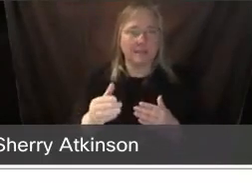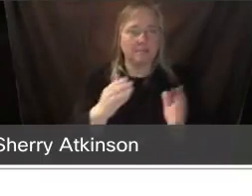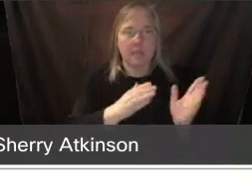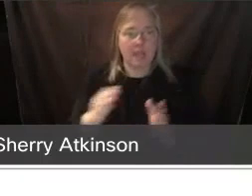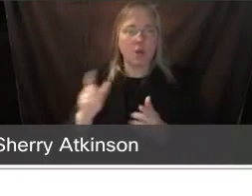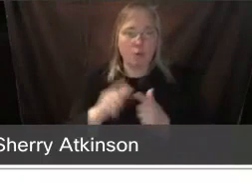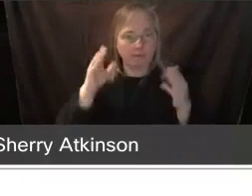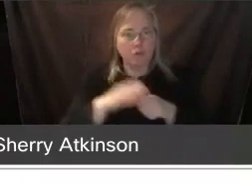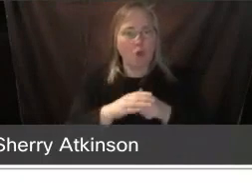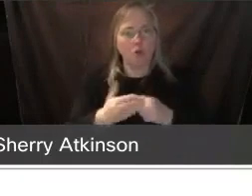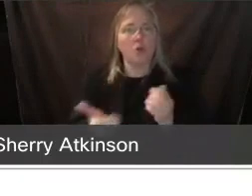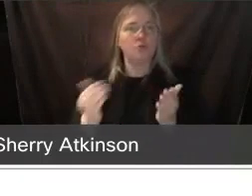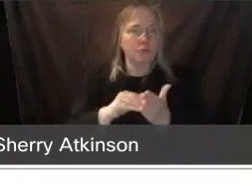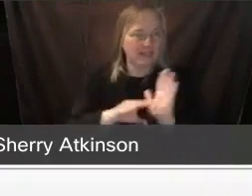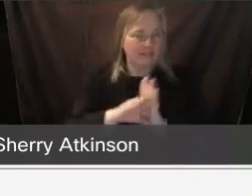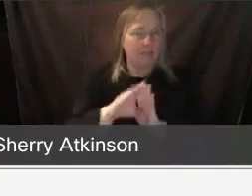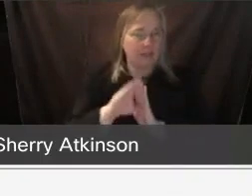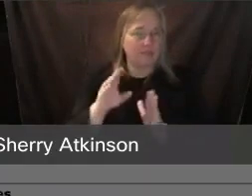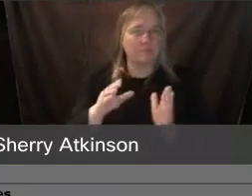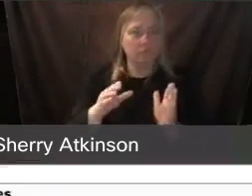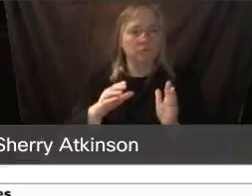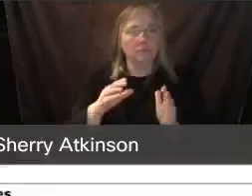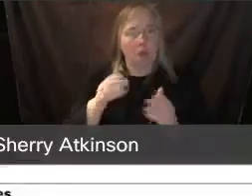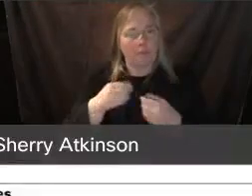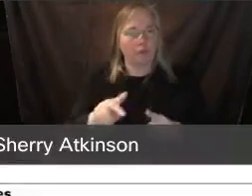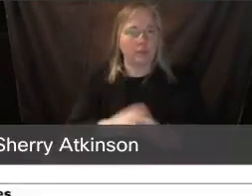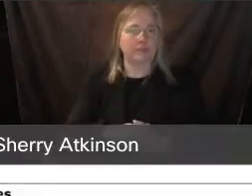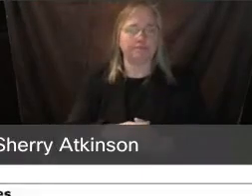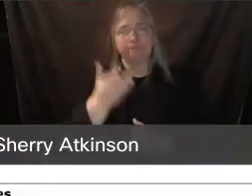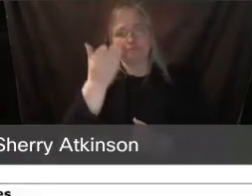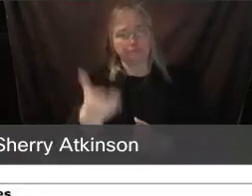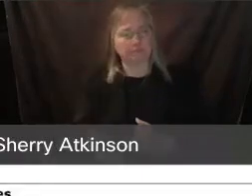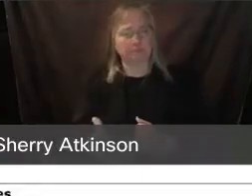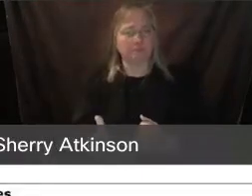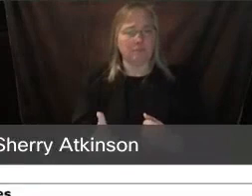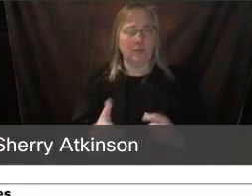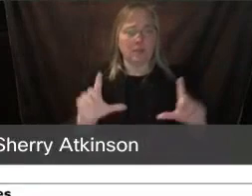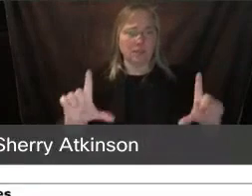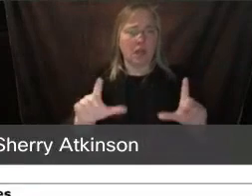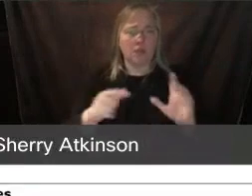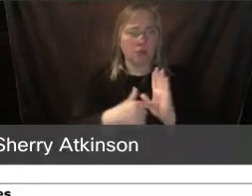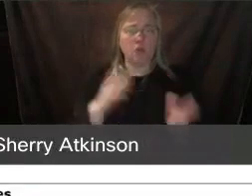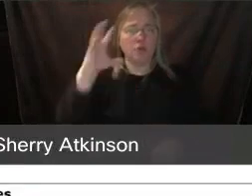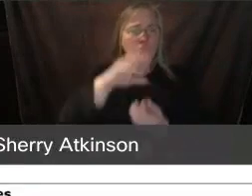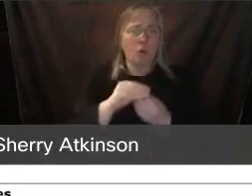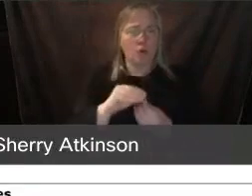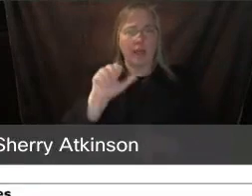redevelopment opportunities. This is sort of a data, the total acreage on that map. So you can